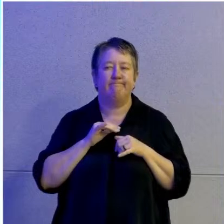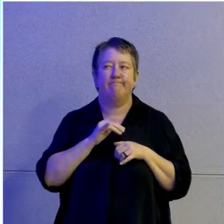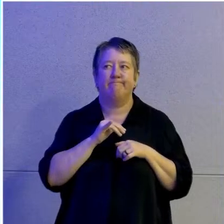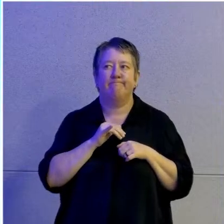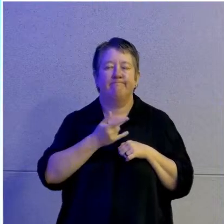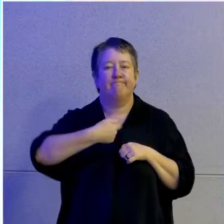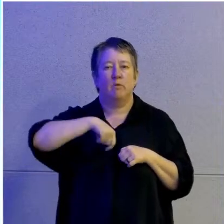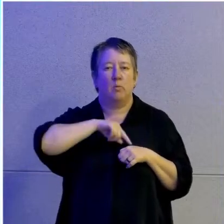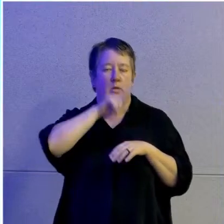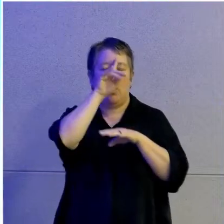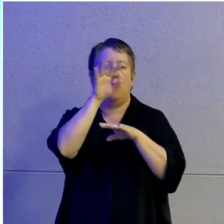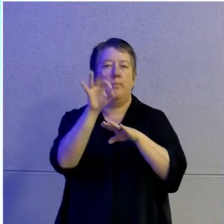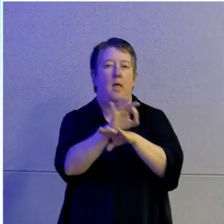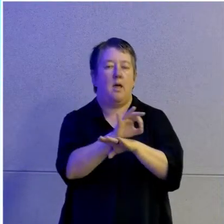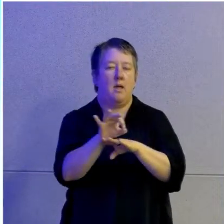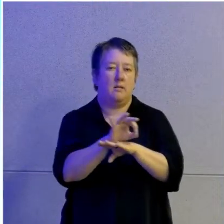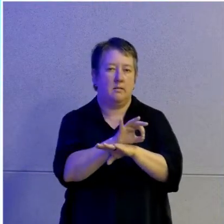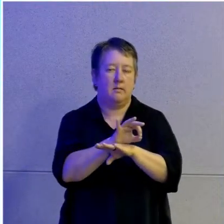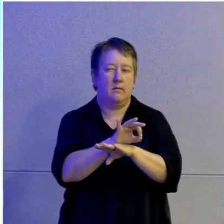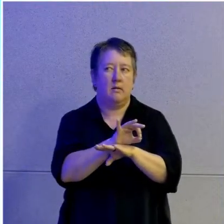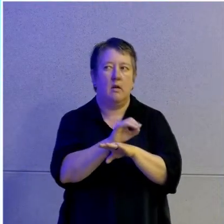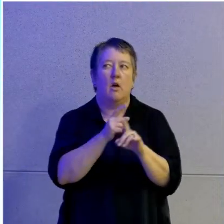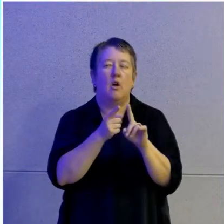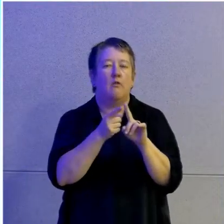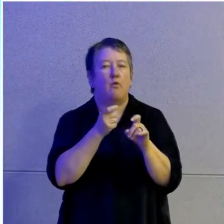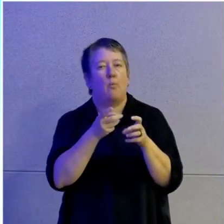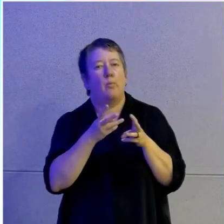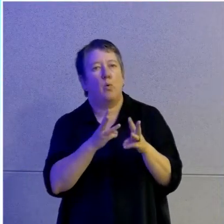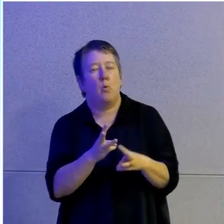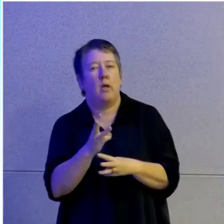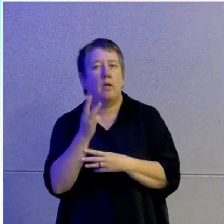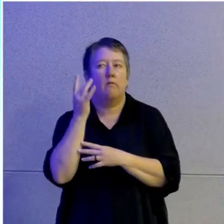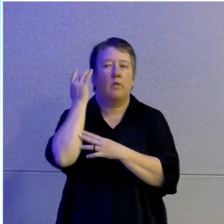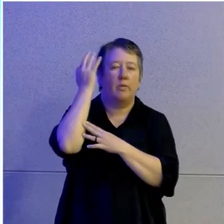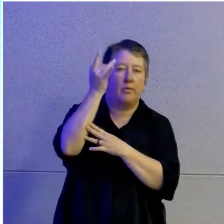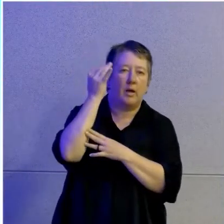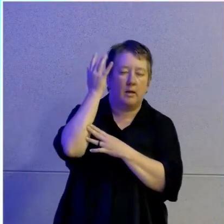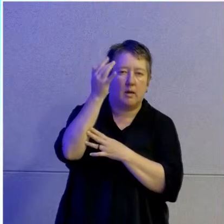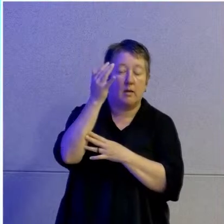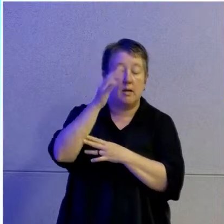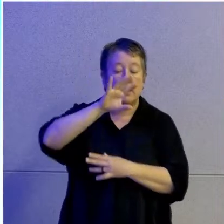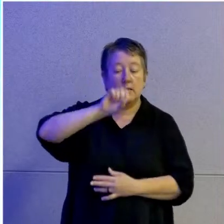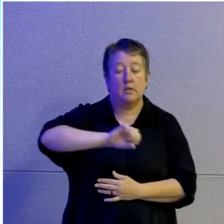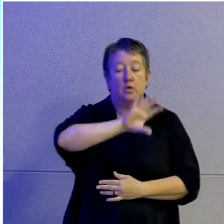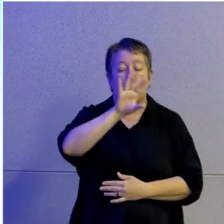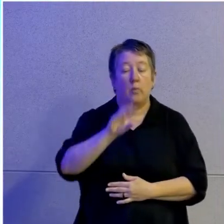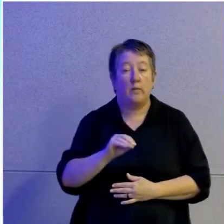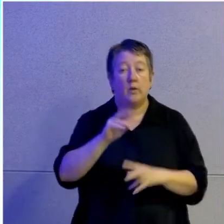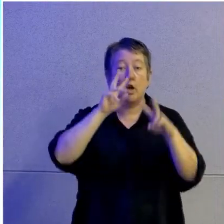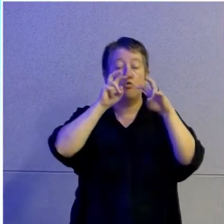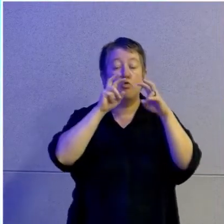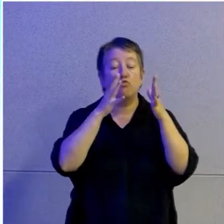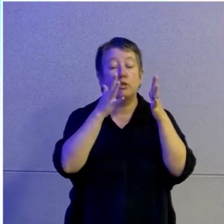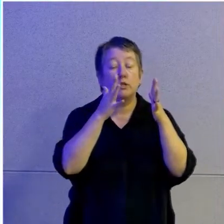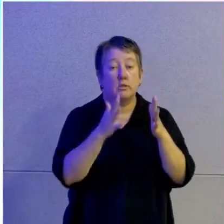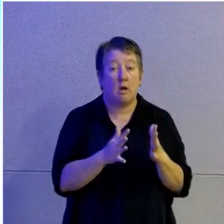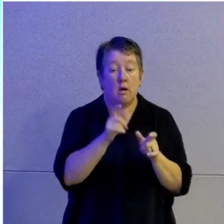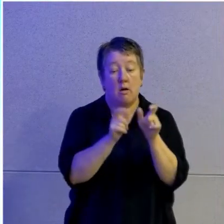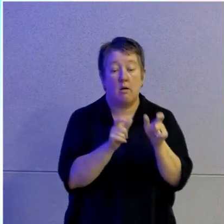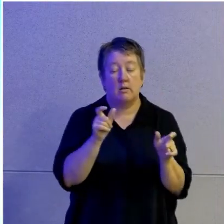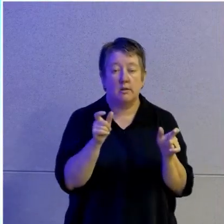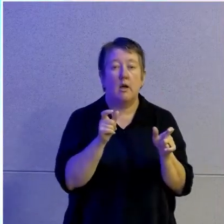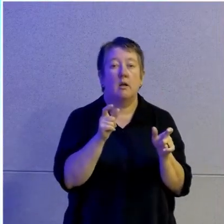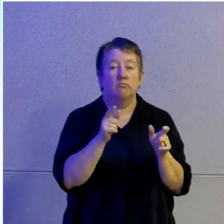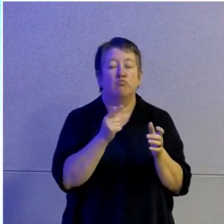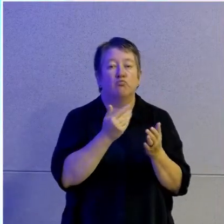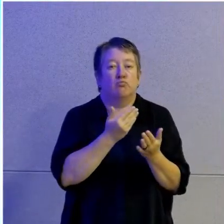plan. Informed by this thinking through CERN, South African researchers have been able to make